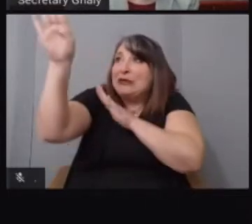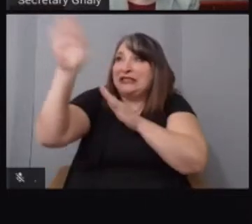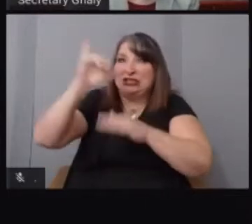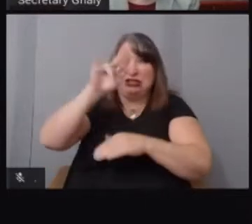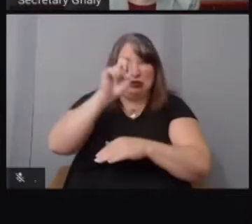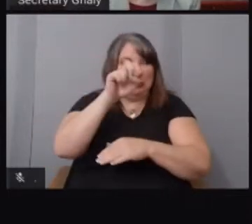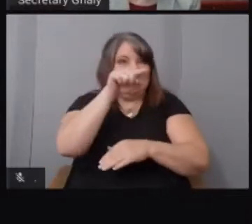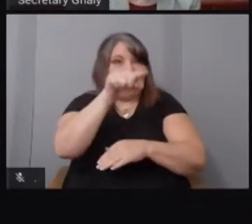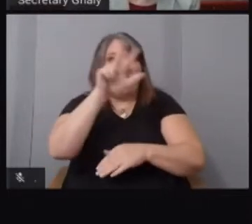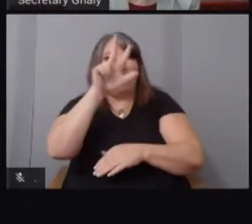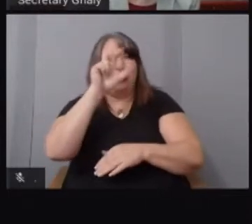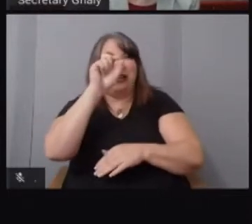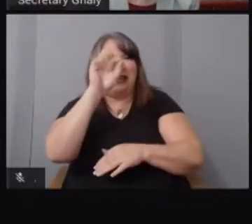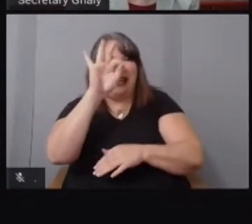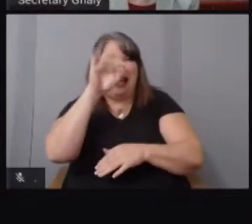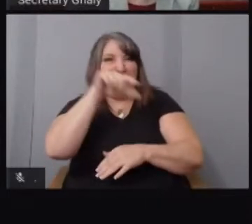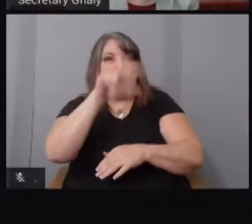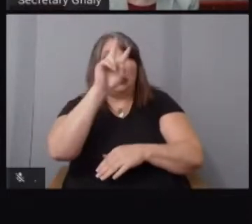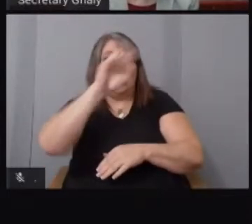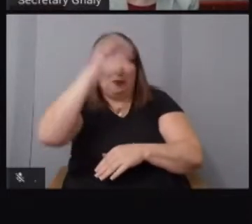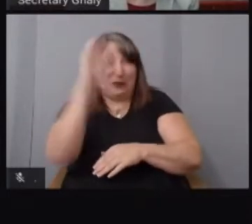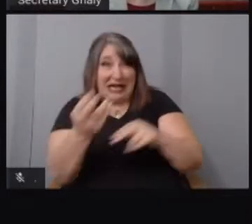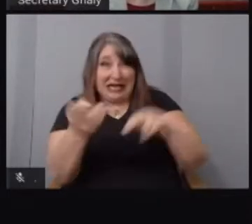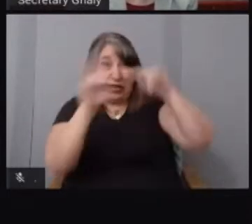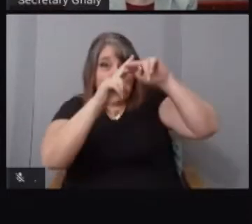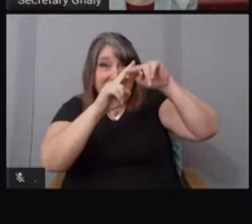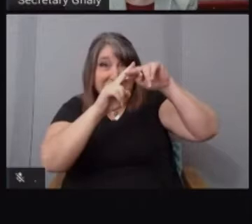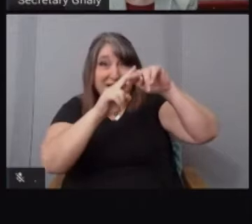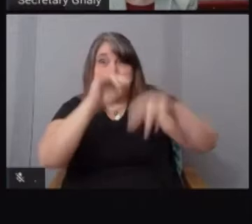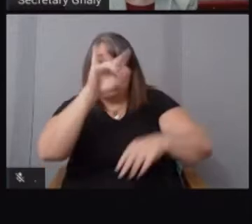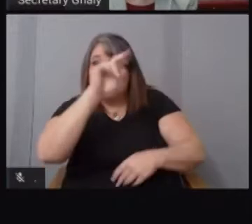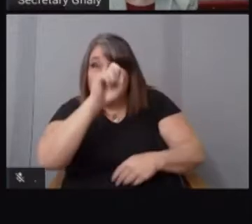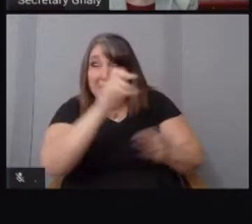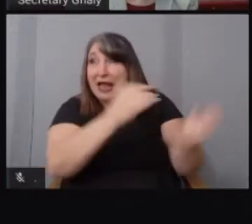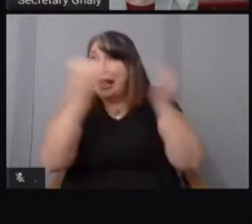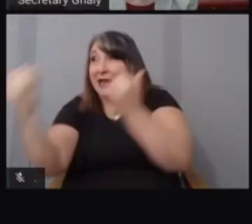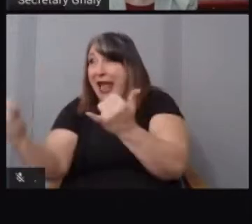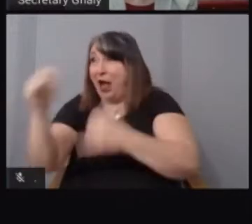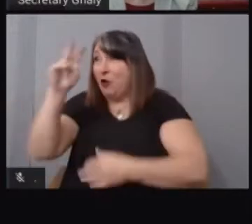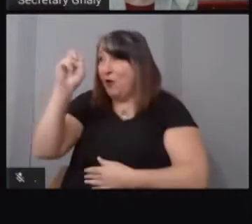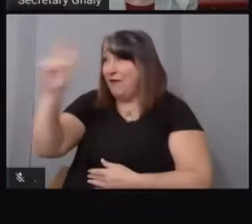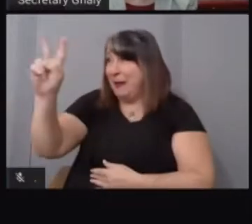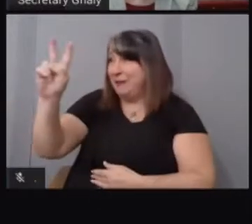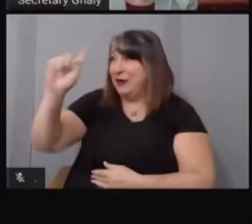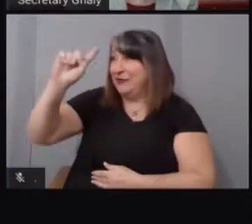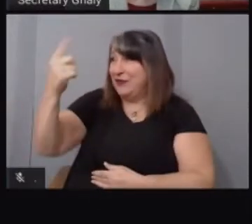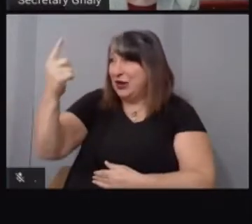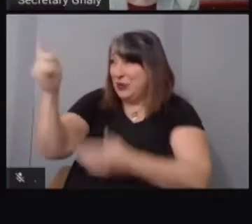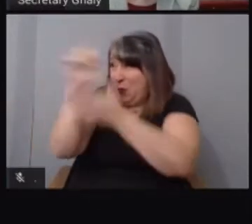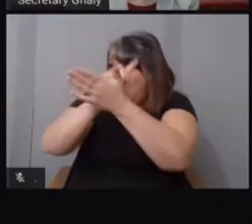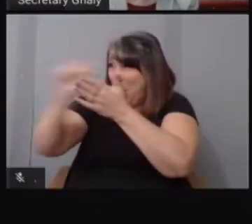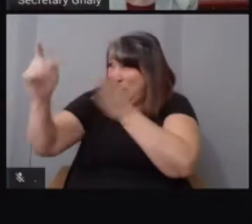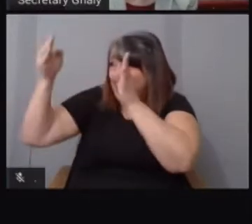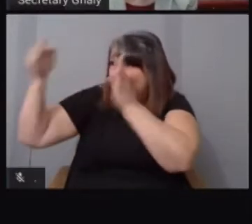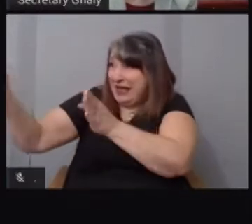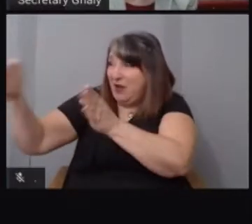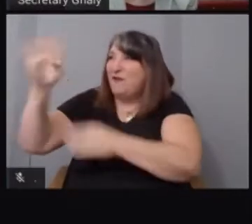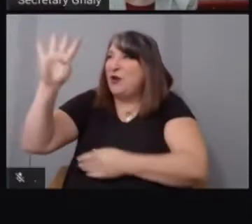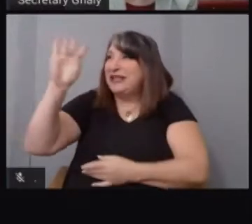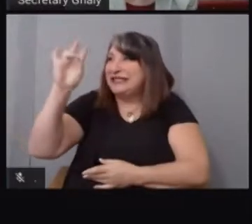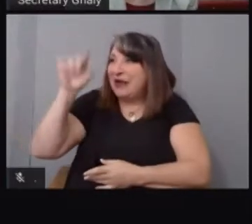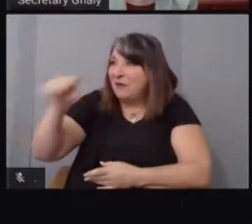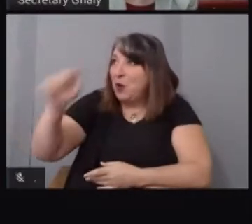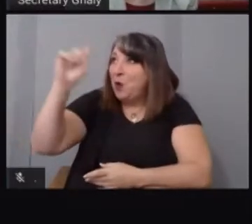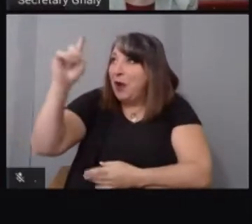was a 39.2% increase. And here, since the beginning of November, in just the same 1 week period, it's been a